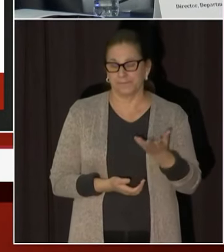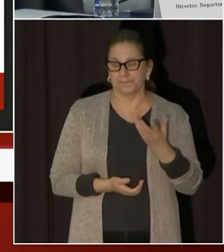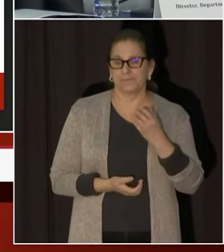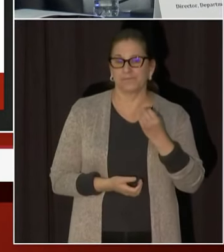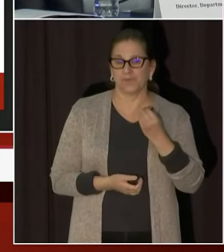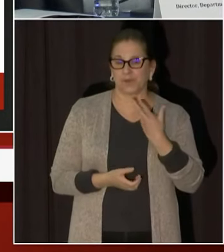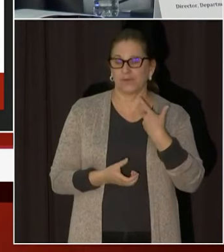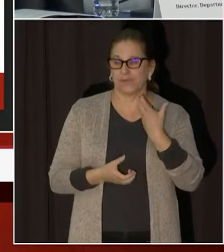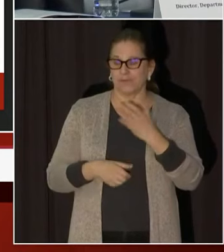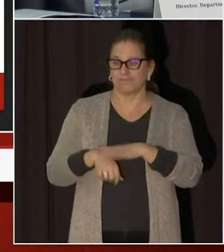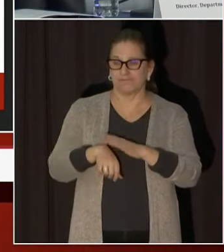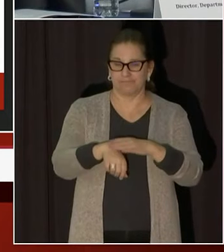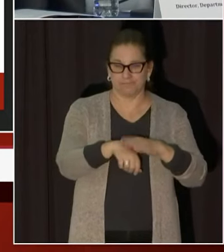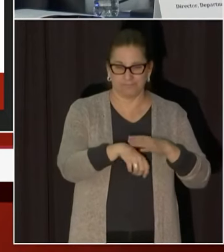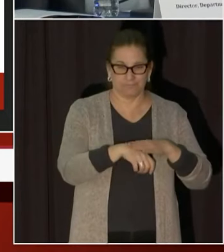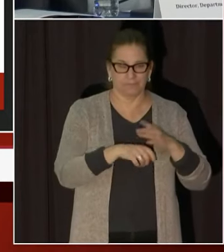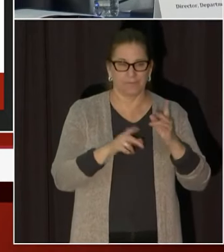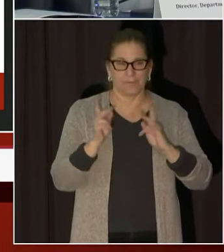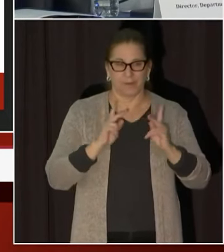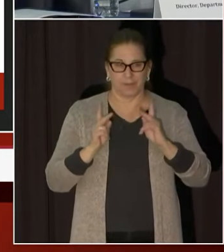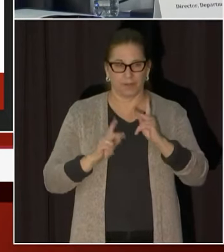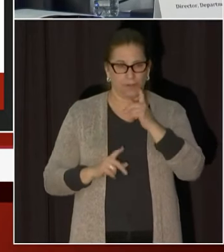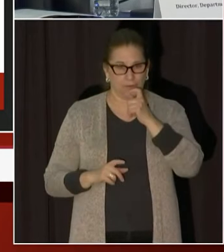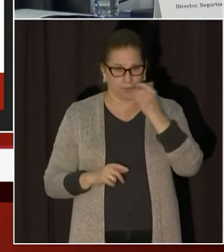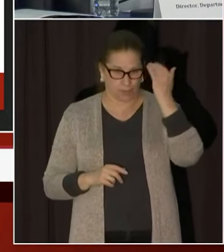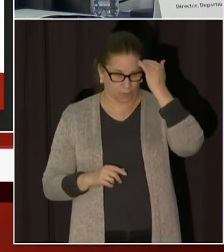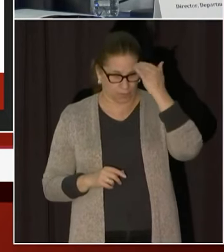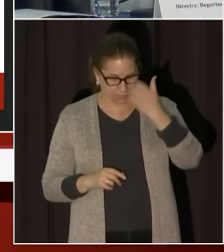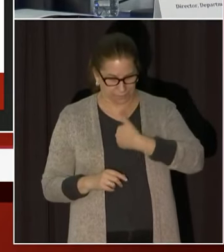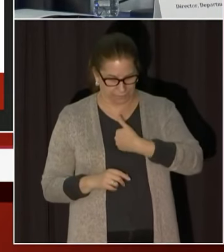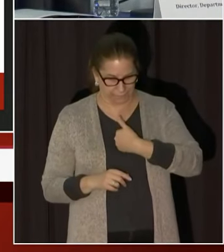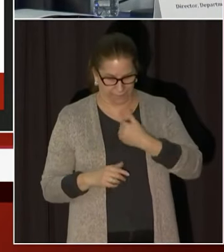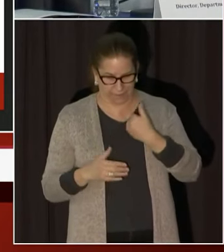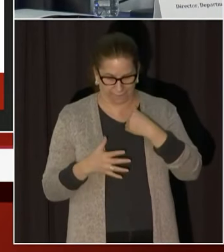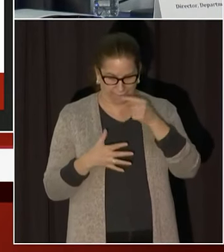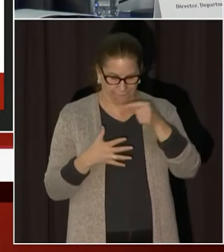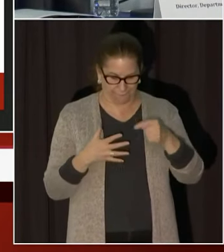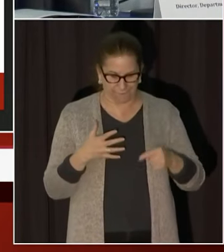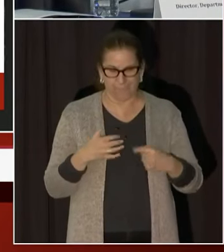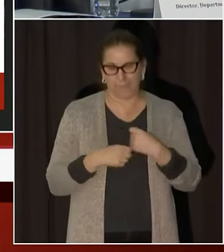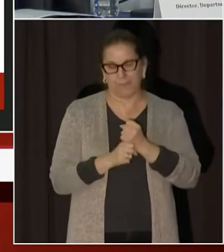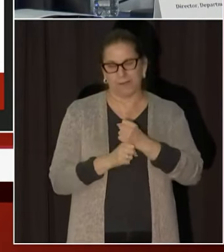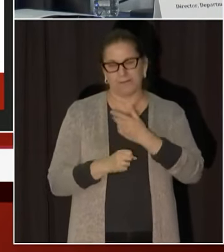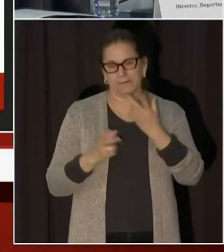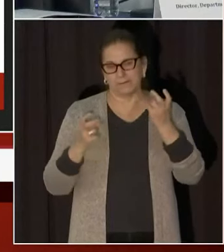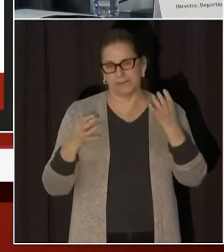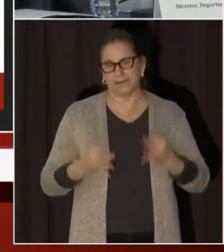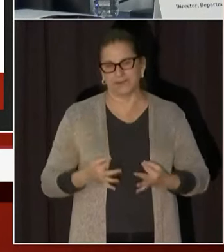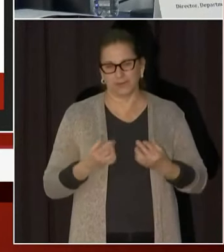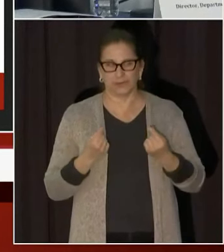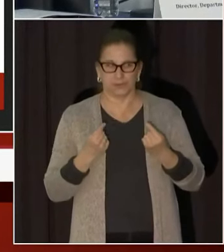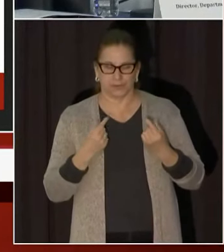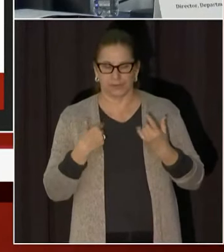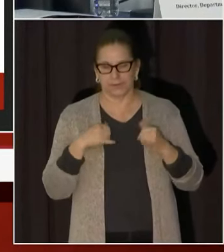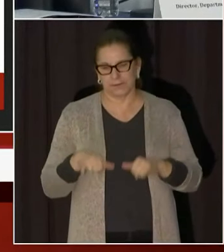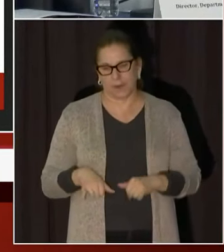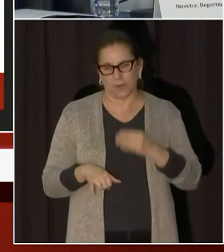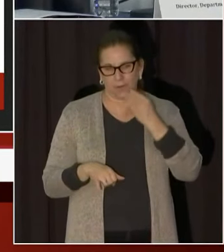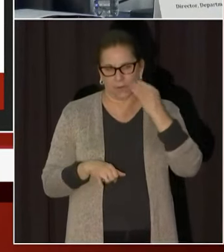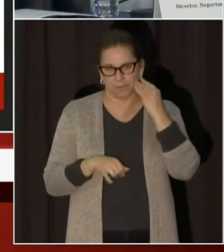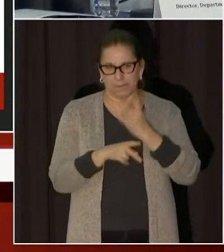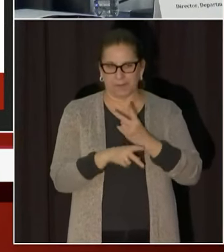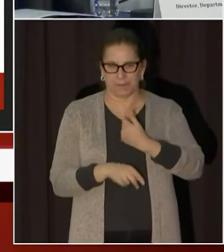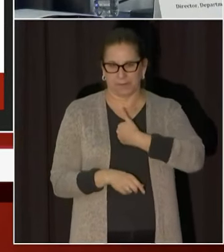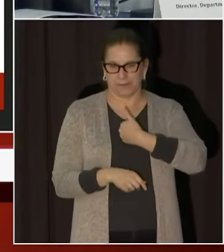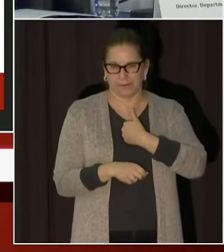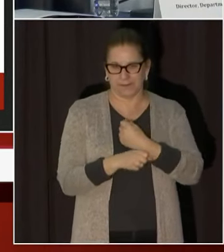how they are staying home and only going out for essential activities, and really being cautious of the high-risk population, and whether